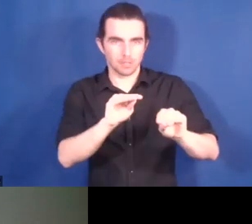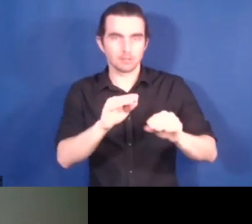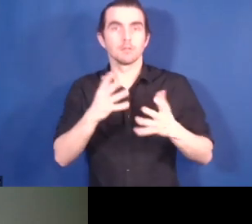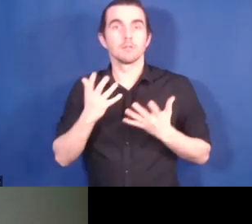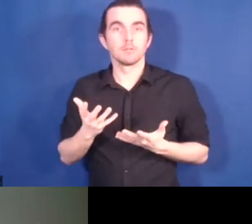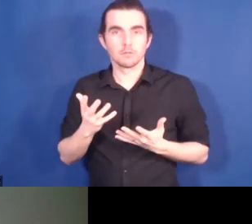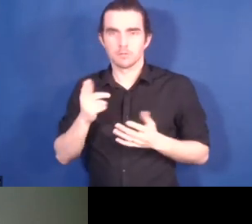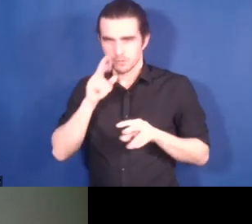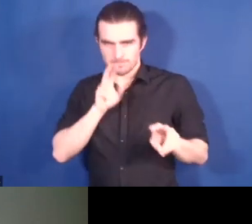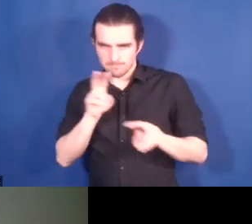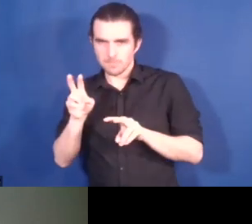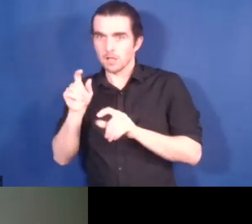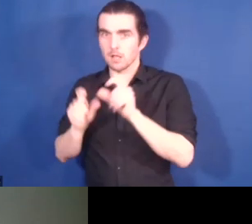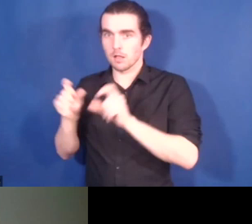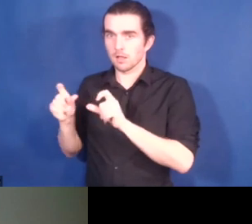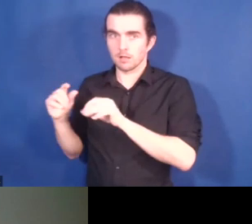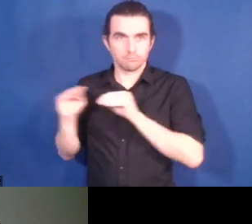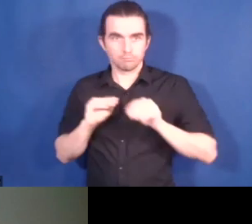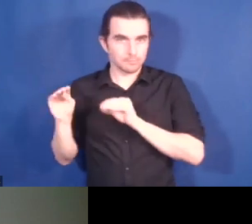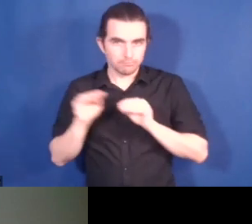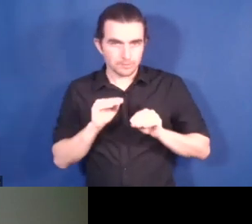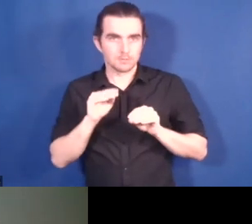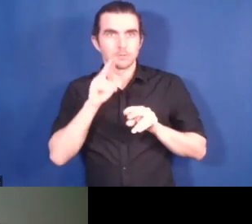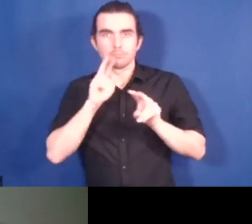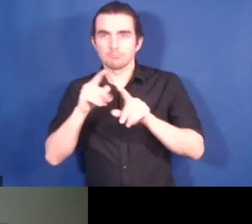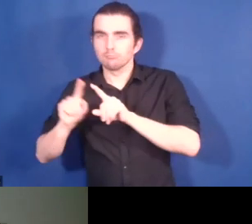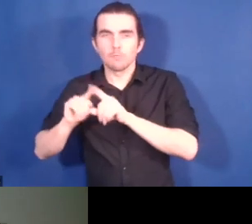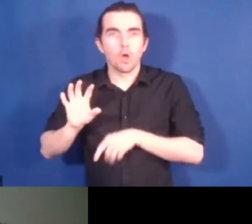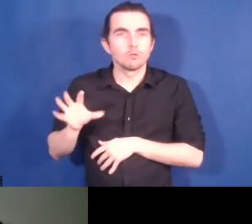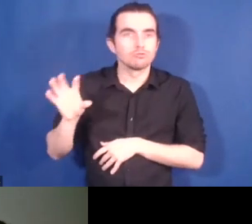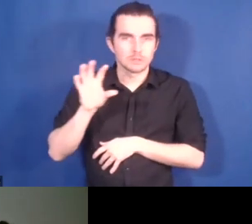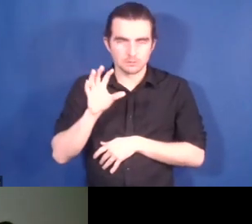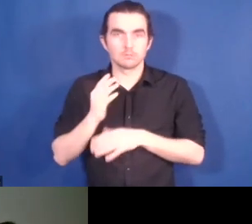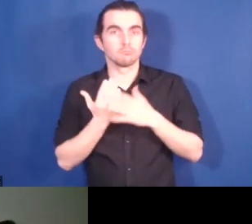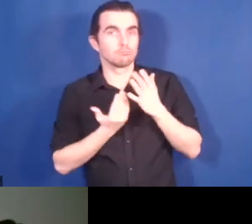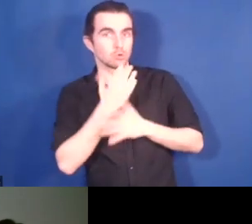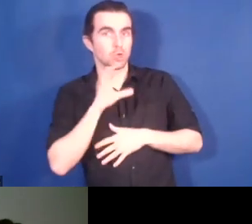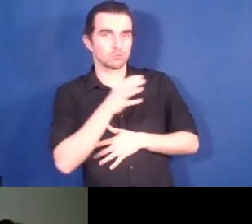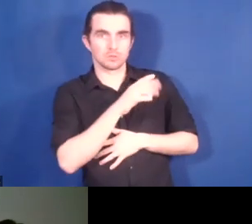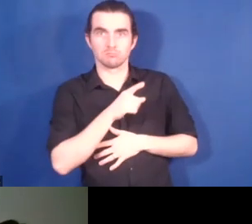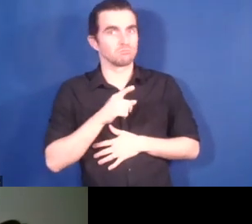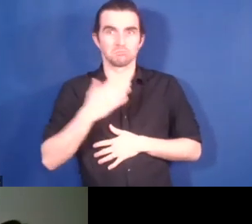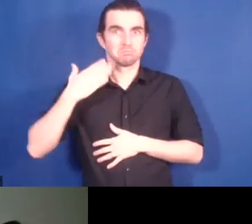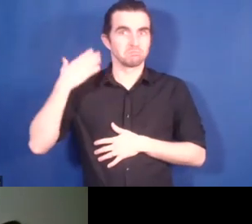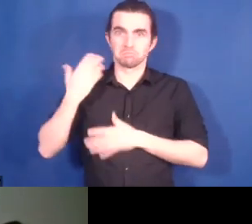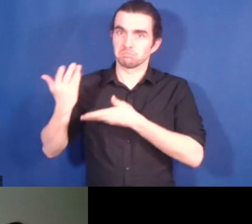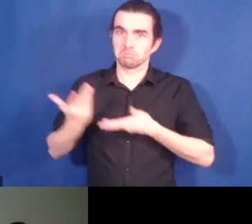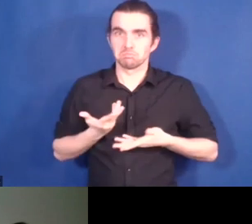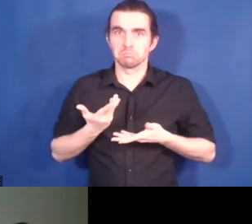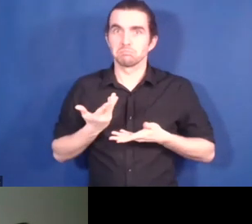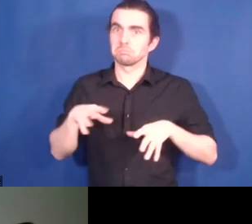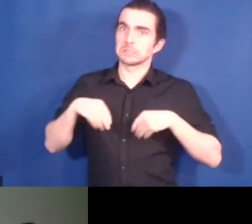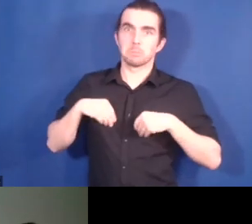Compact, to increase the predictability of how many spaces will be available be it through